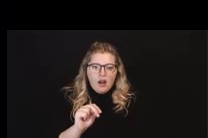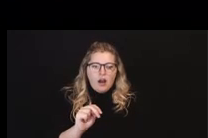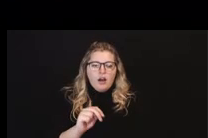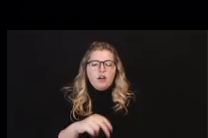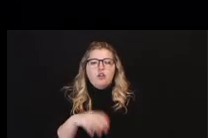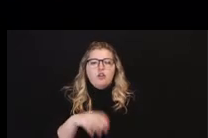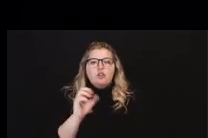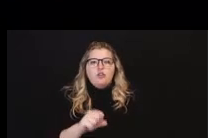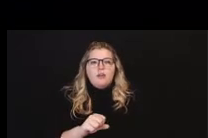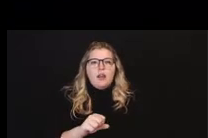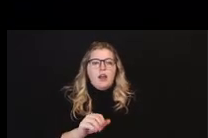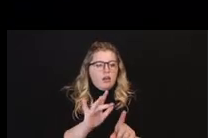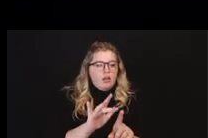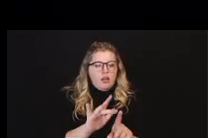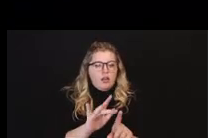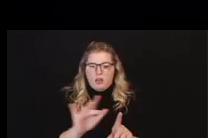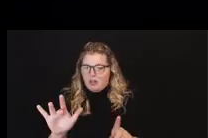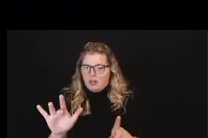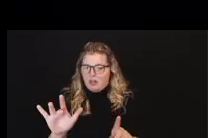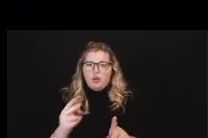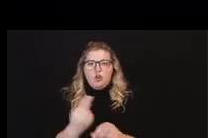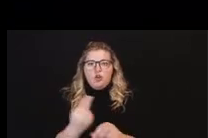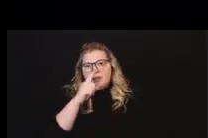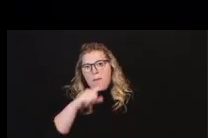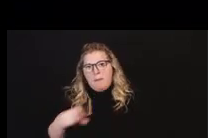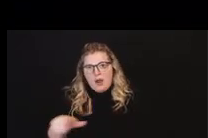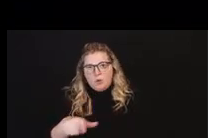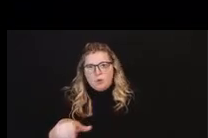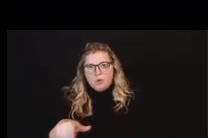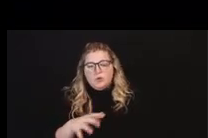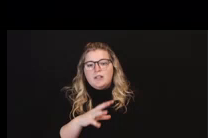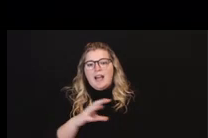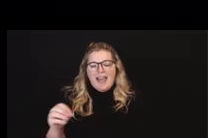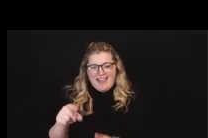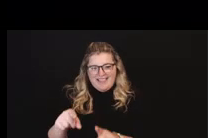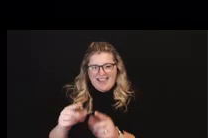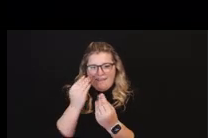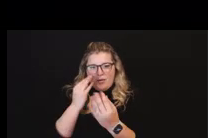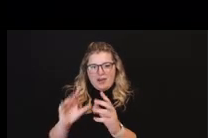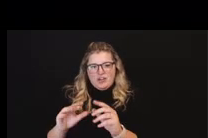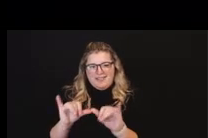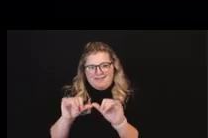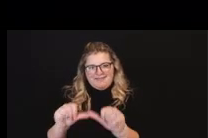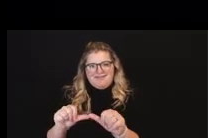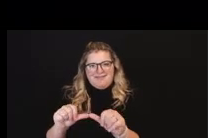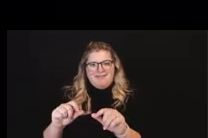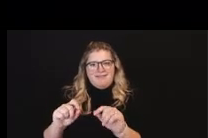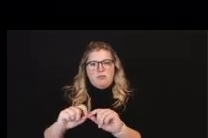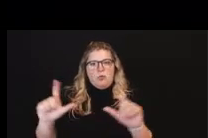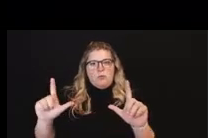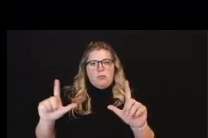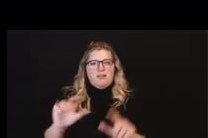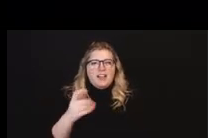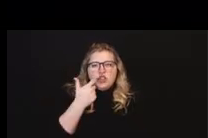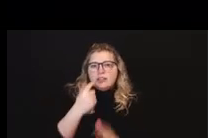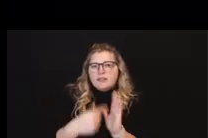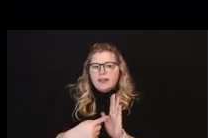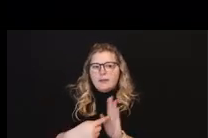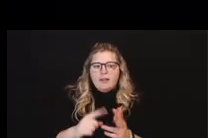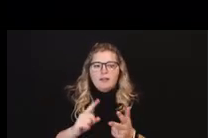the icon to the tooltip with your mouse and have that thing stay open. And that's the example I just showed. The third is